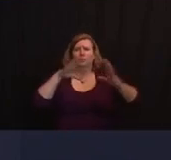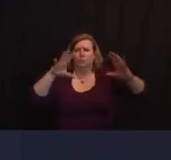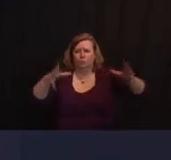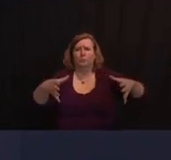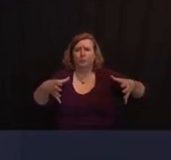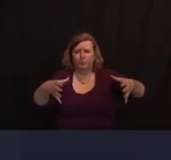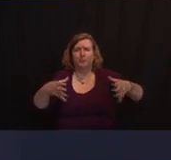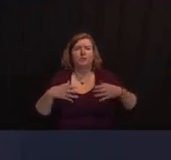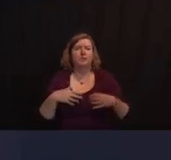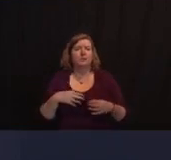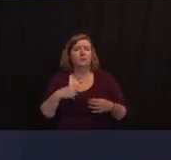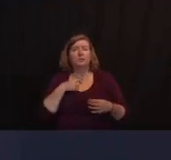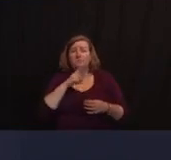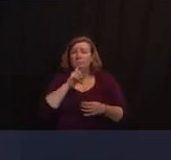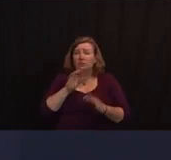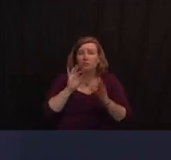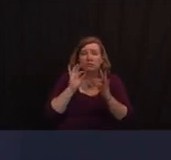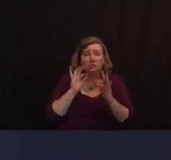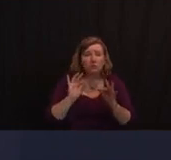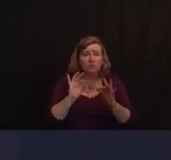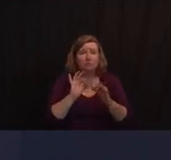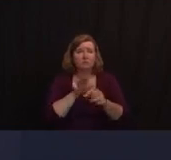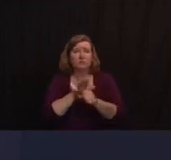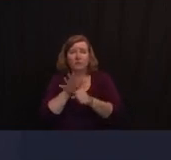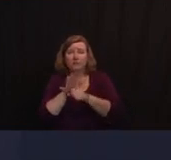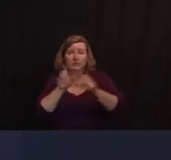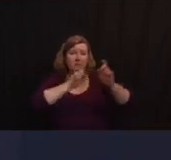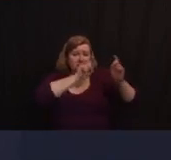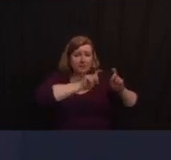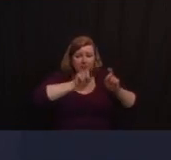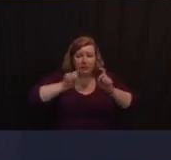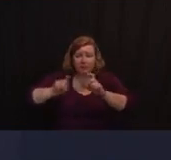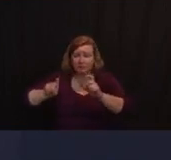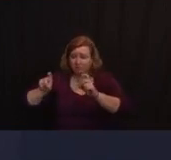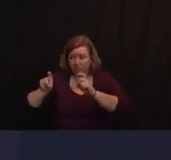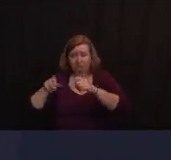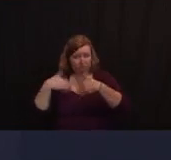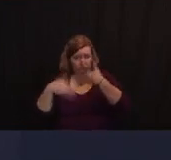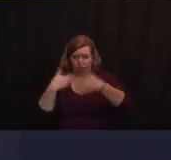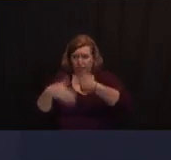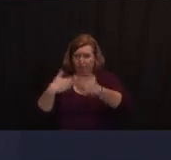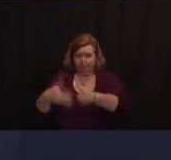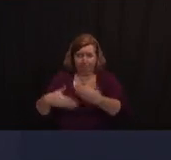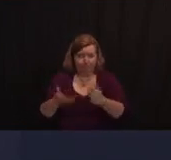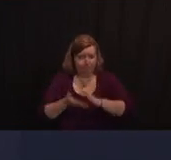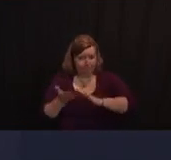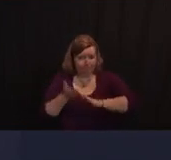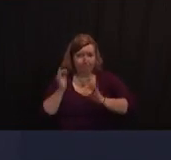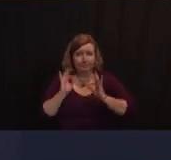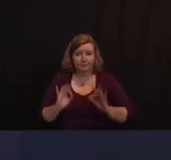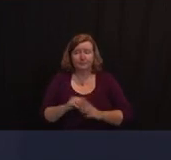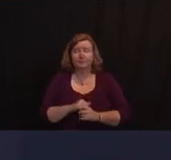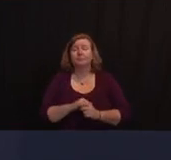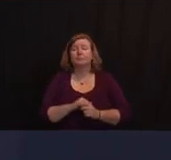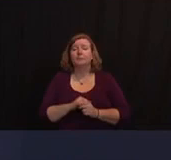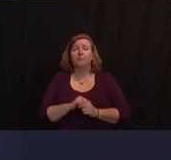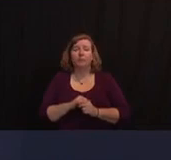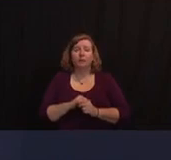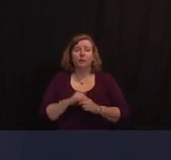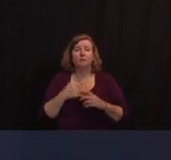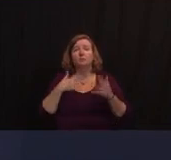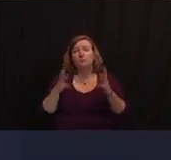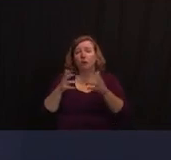testing and assist with other COVID mitigation strategies are in place. We are talking with our